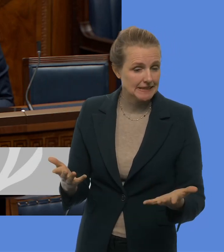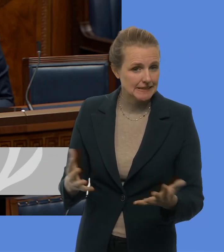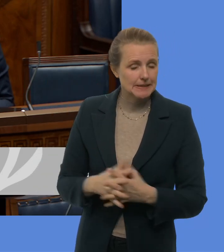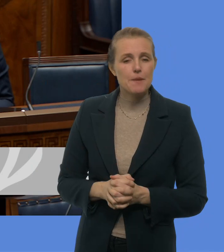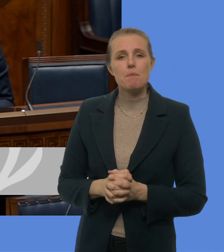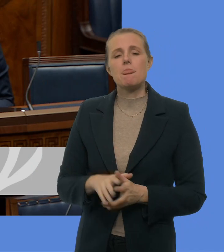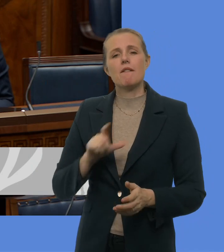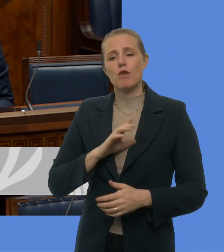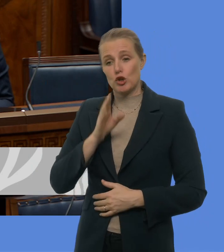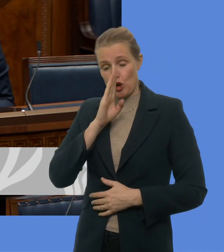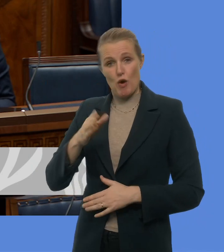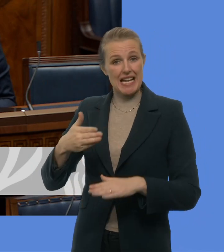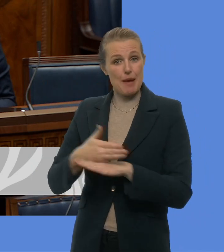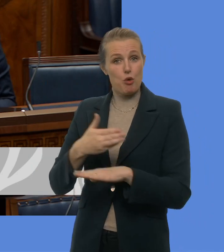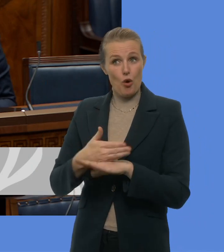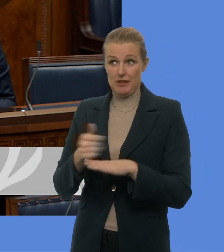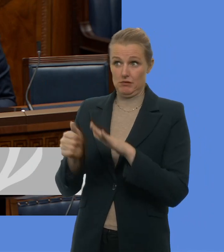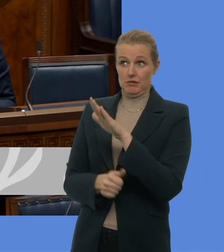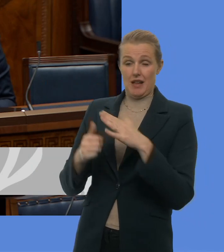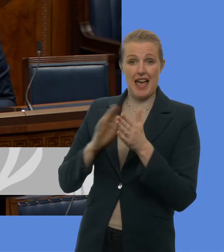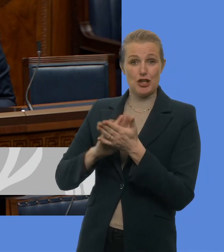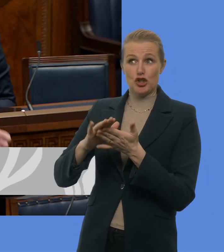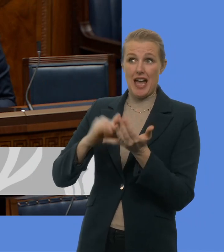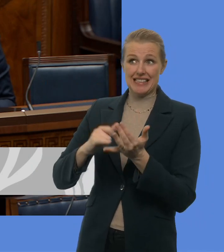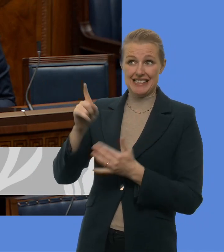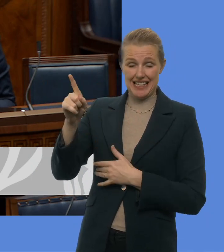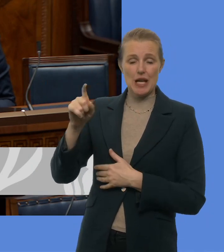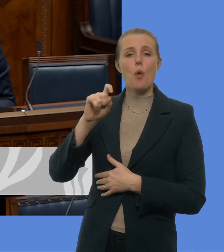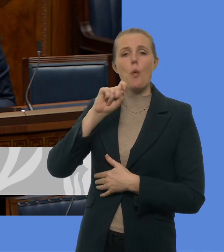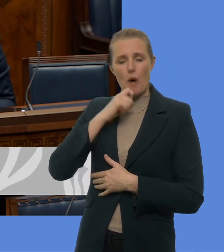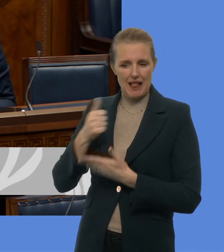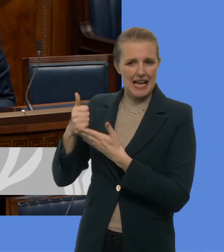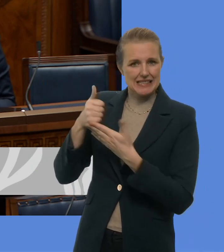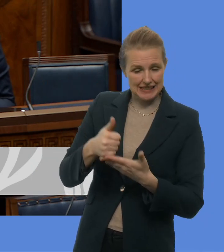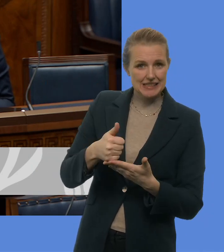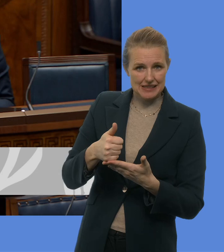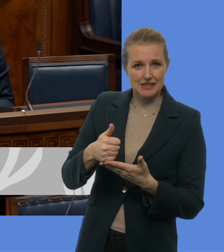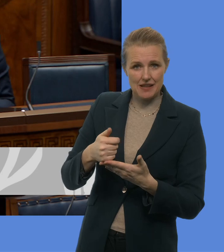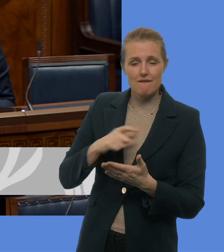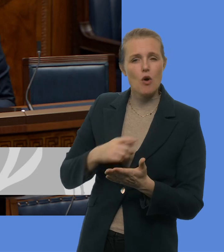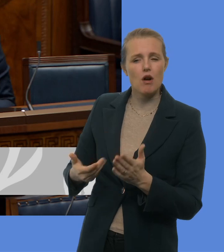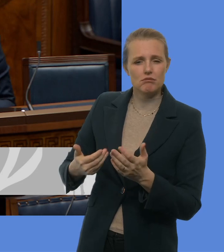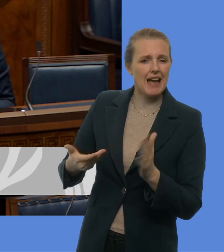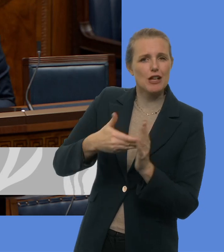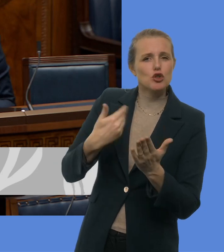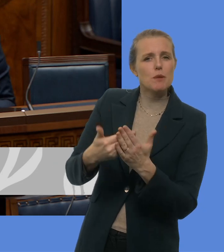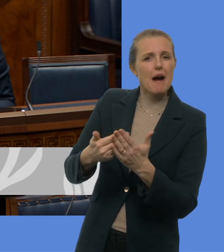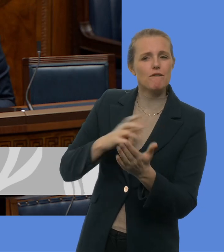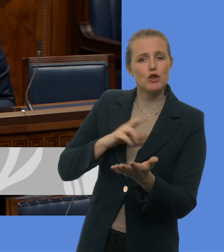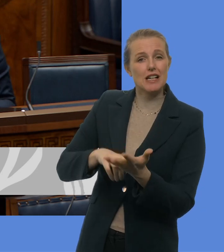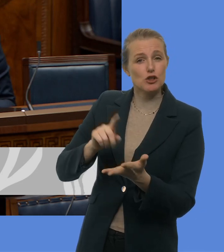direct employees of health and social care, I think we will get assistance in terms of that additional demand for national